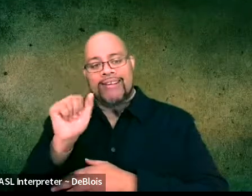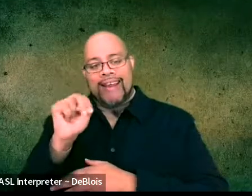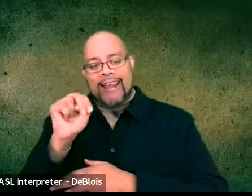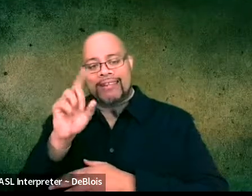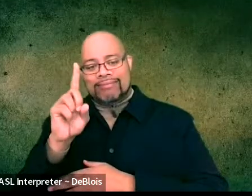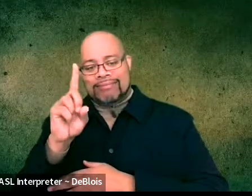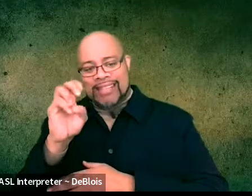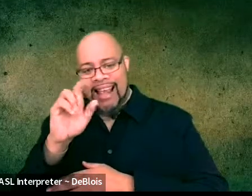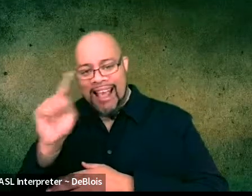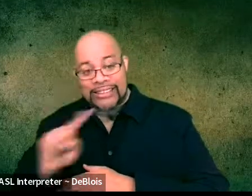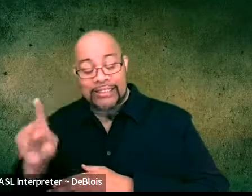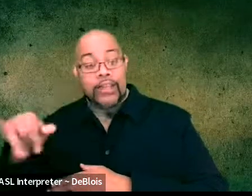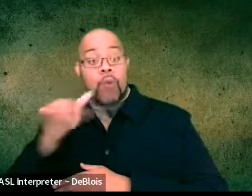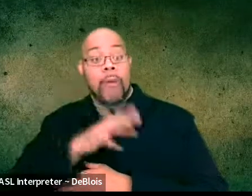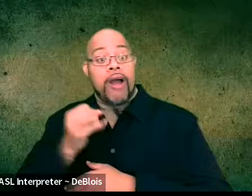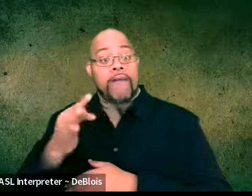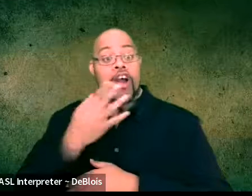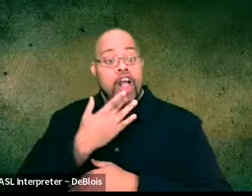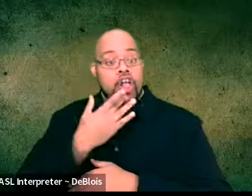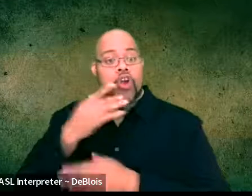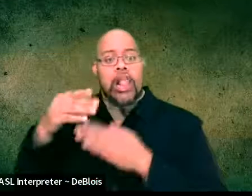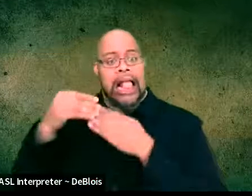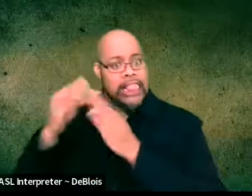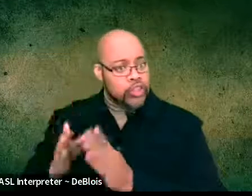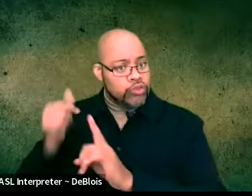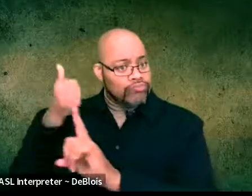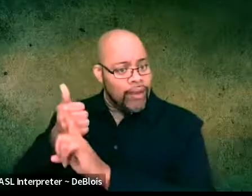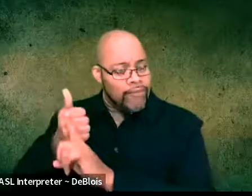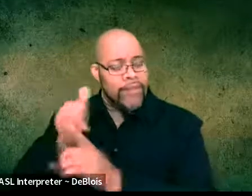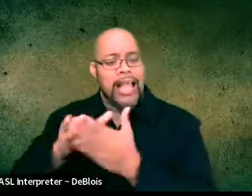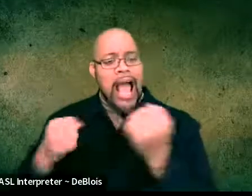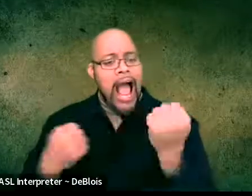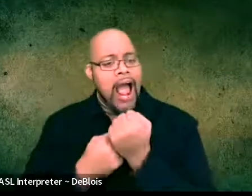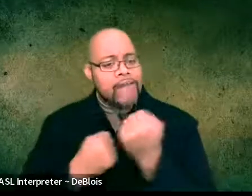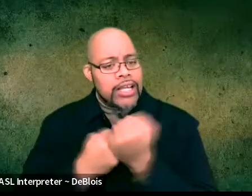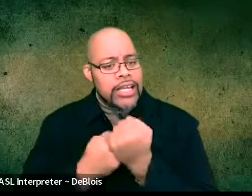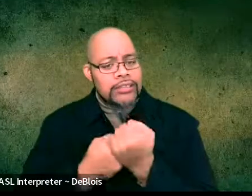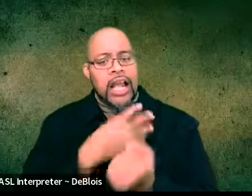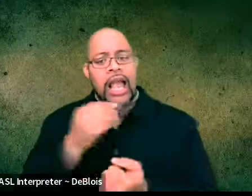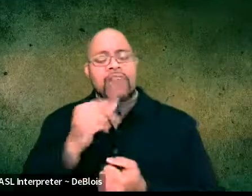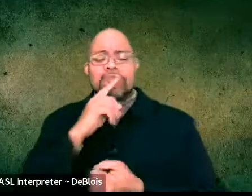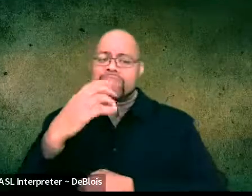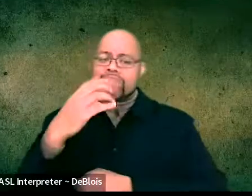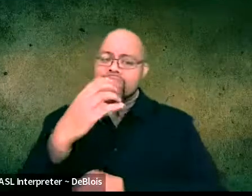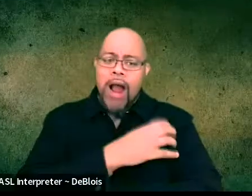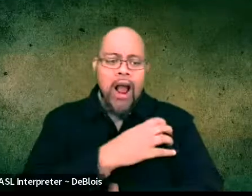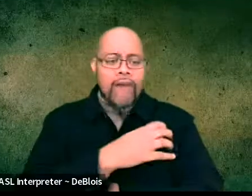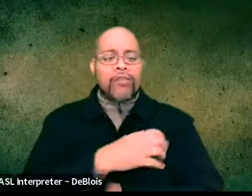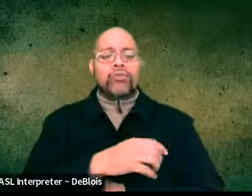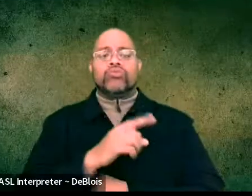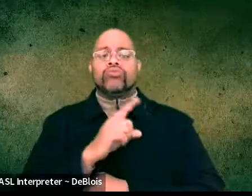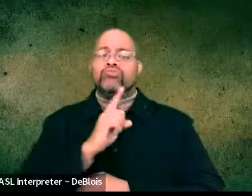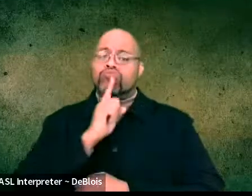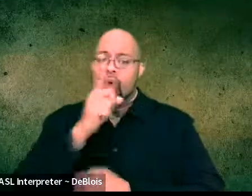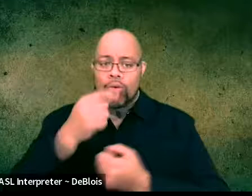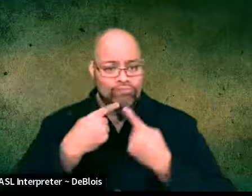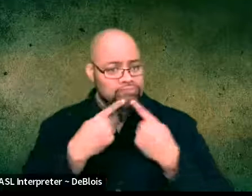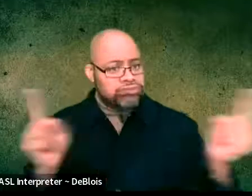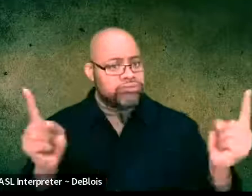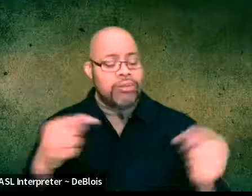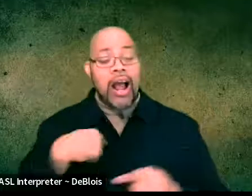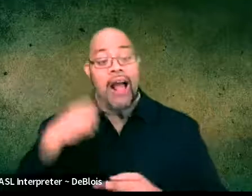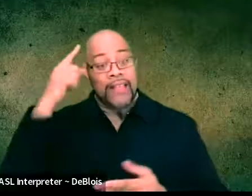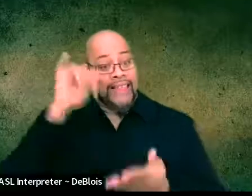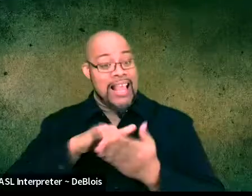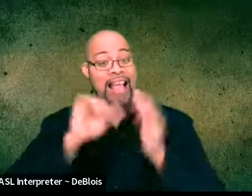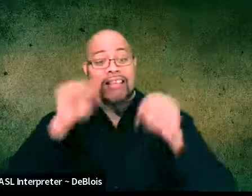these are women of color, women leaders who are advocates and who are powerful truth tellers. I think that can